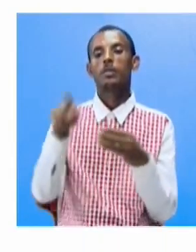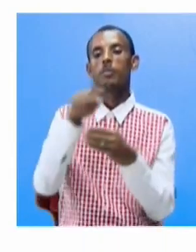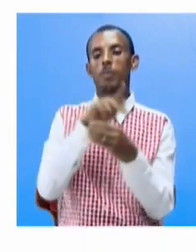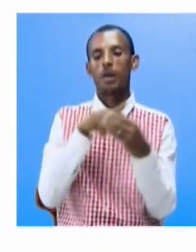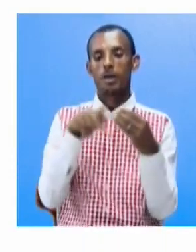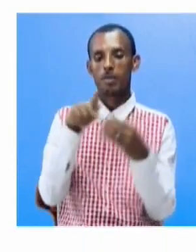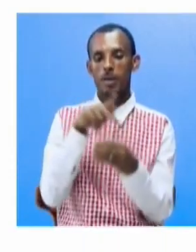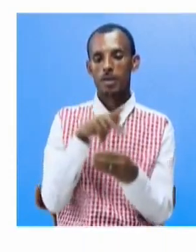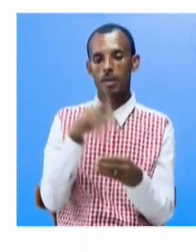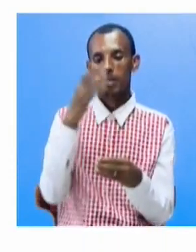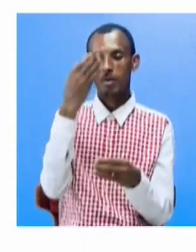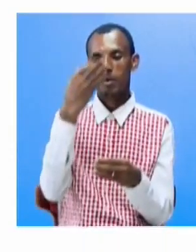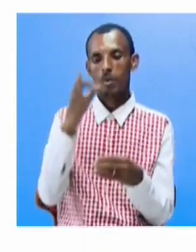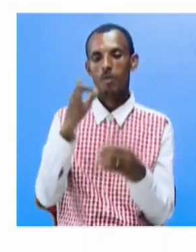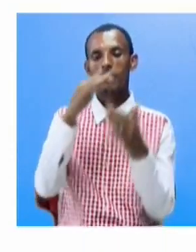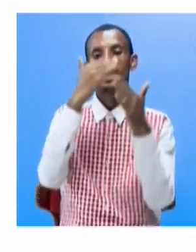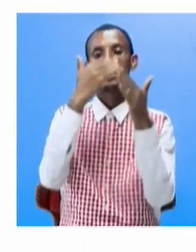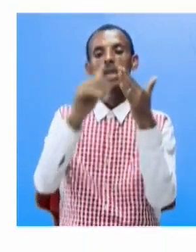the perimeter